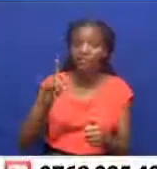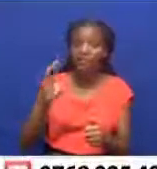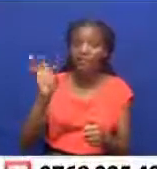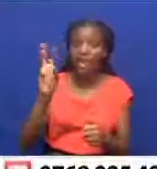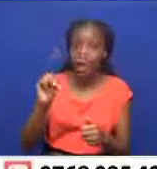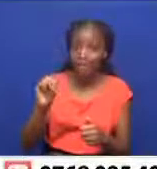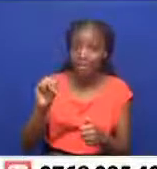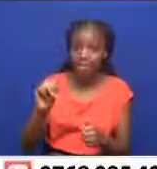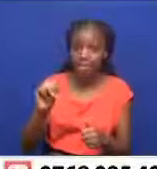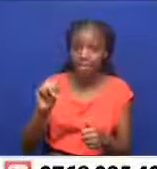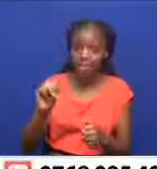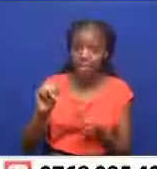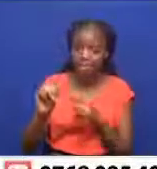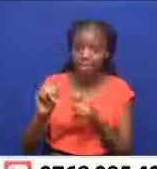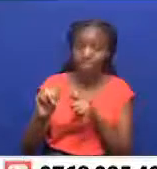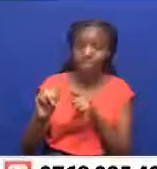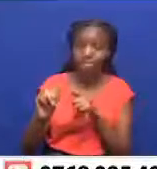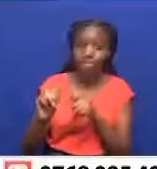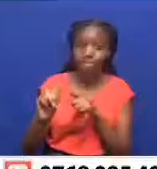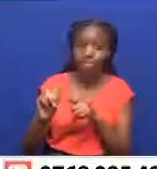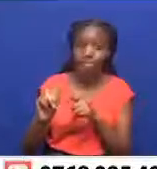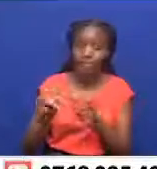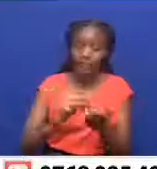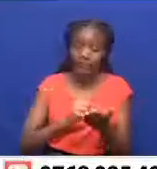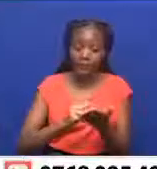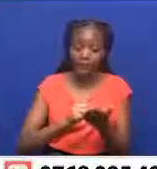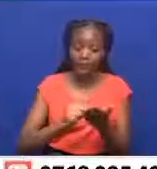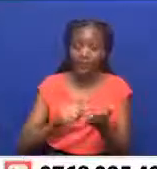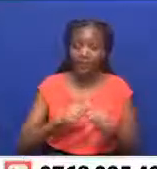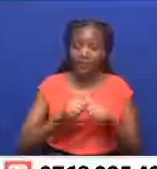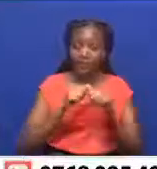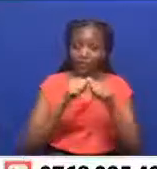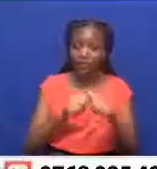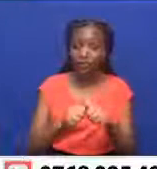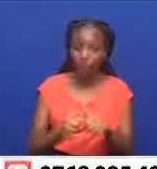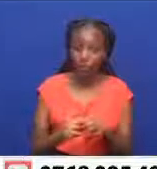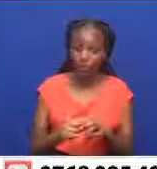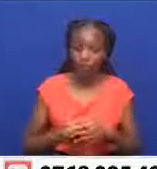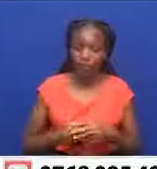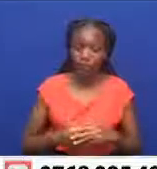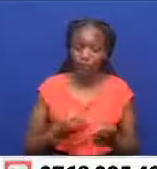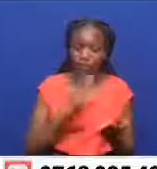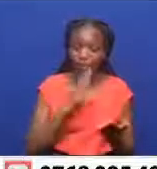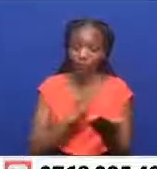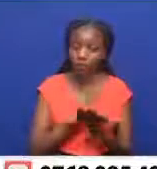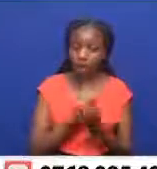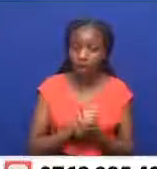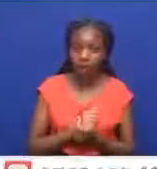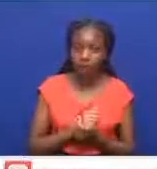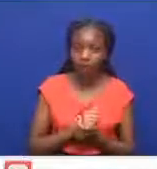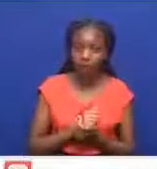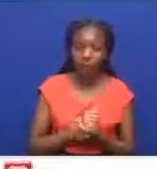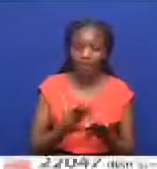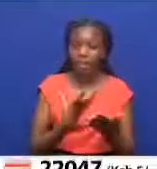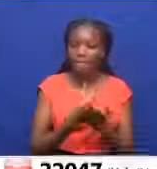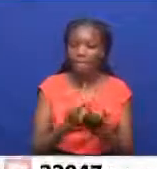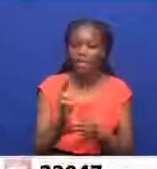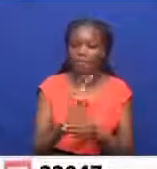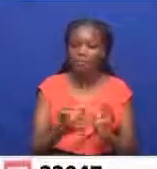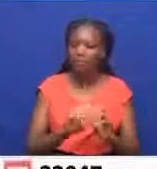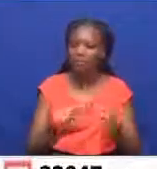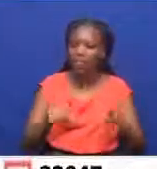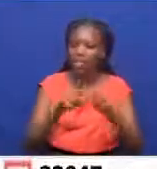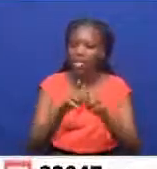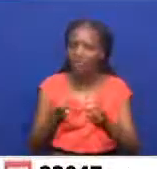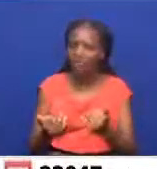Kenya Coordinating Mechanism Secretariat, that continues to meet to be able to ensure that there will be no loss of funds. So at this point,